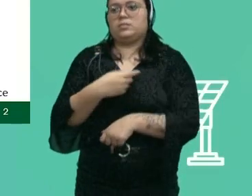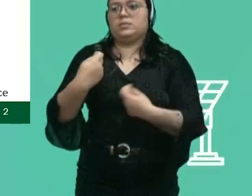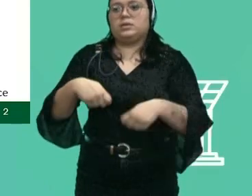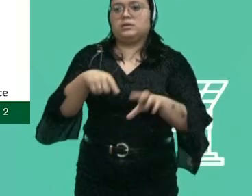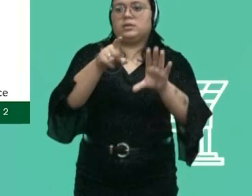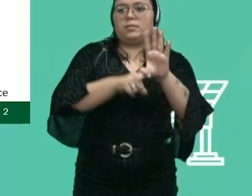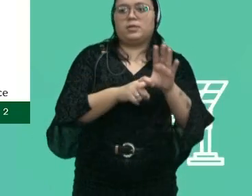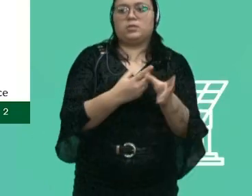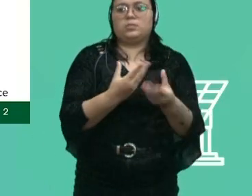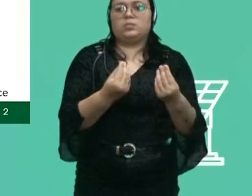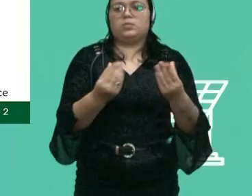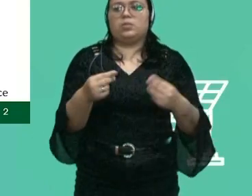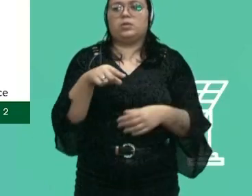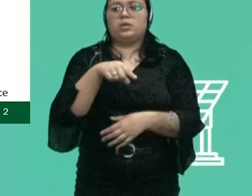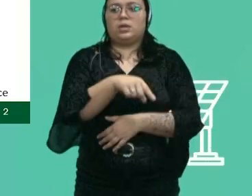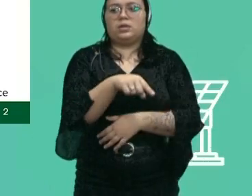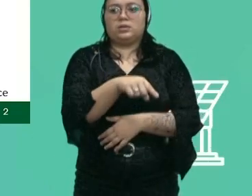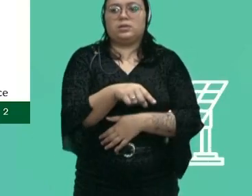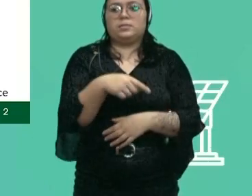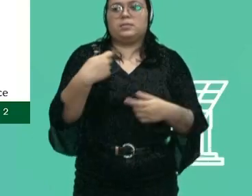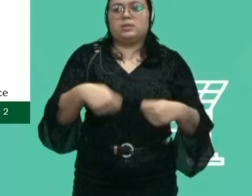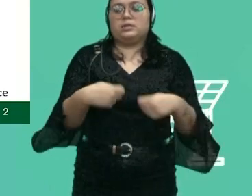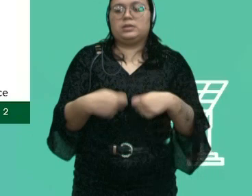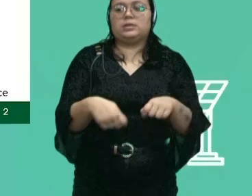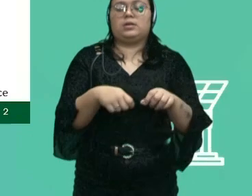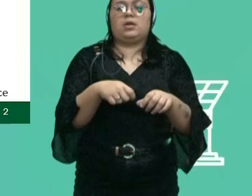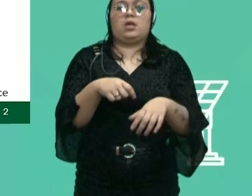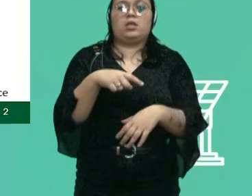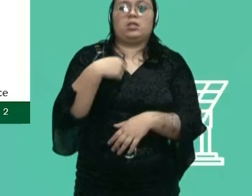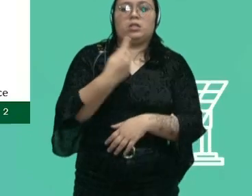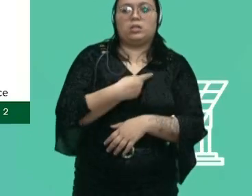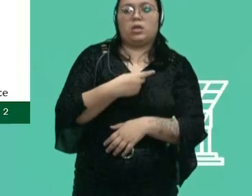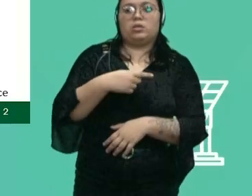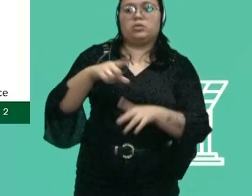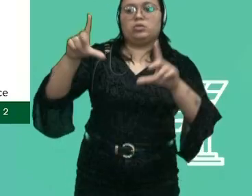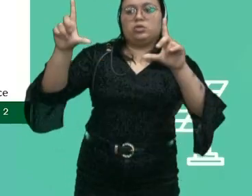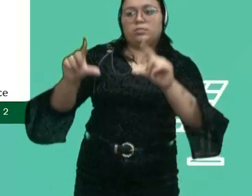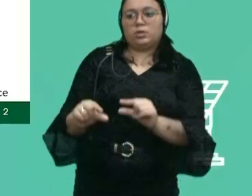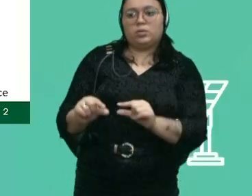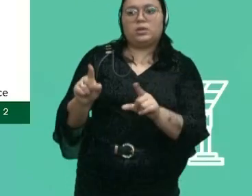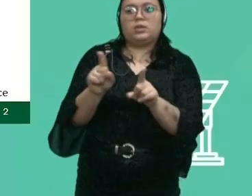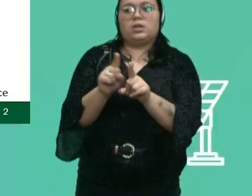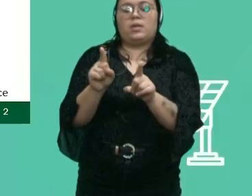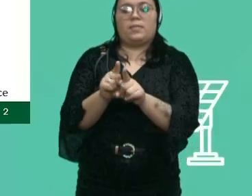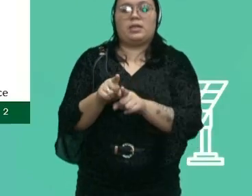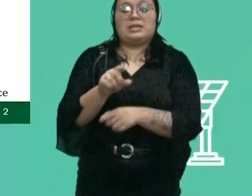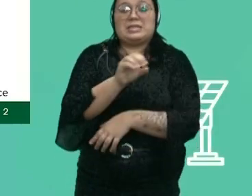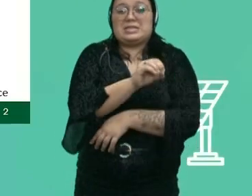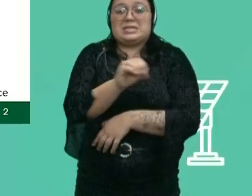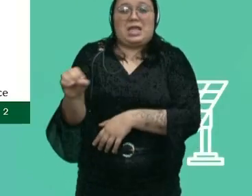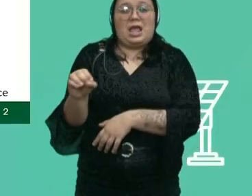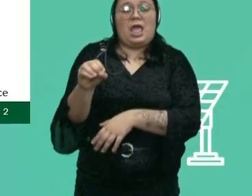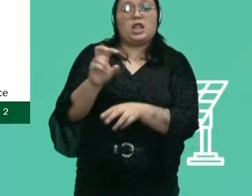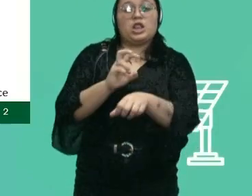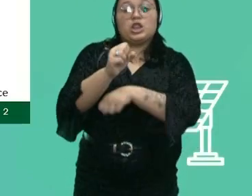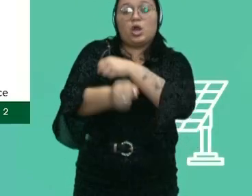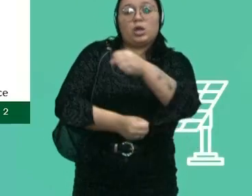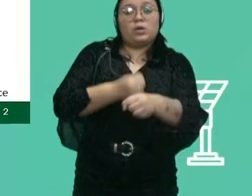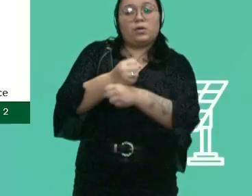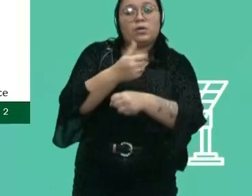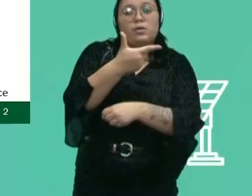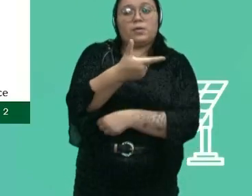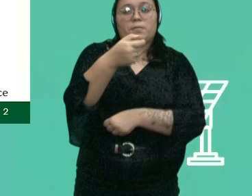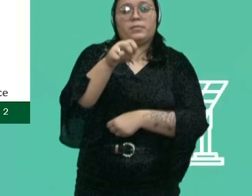are net zero emissions by 2050 and a completely clean grid by 2035, and what we